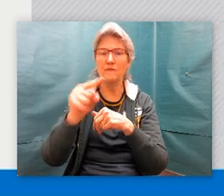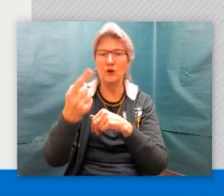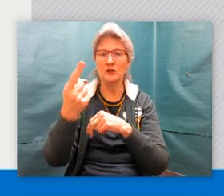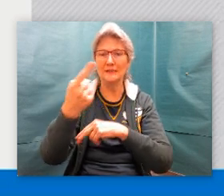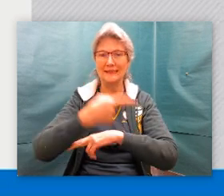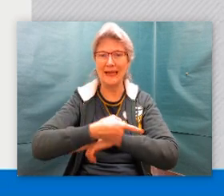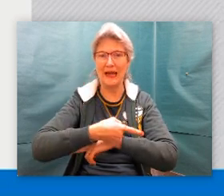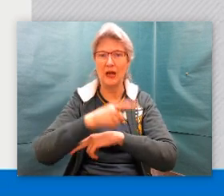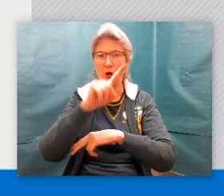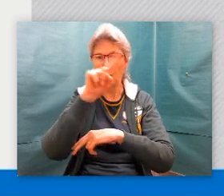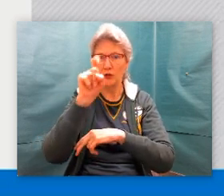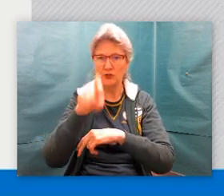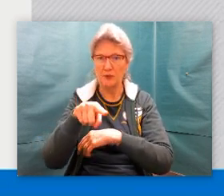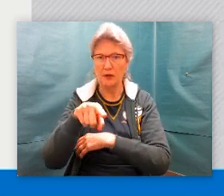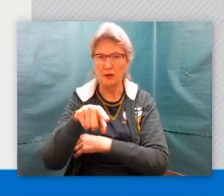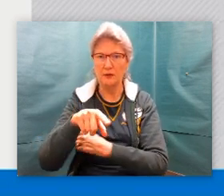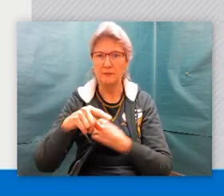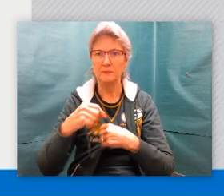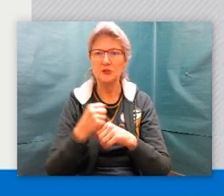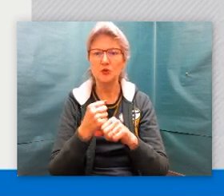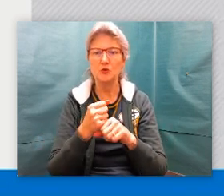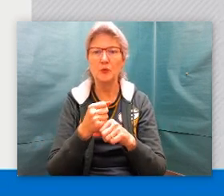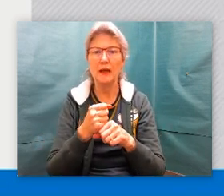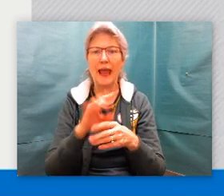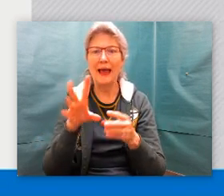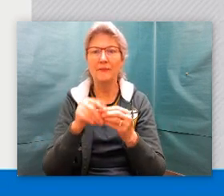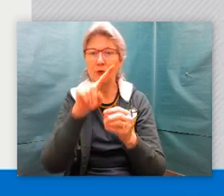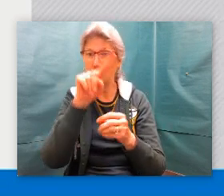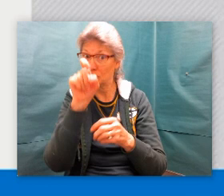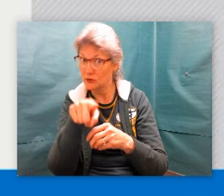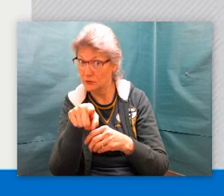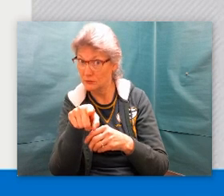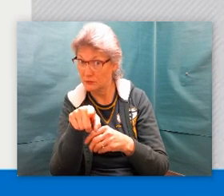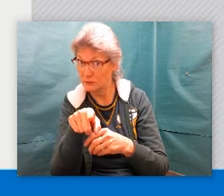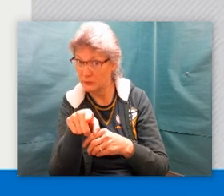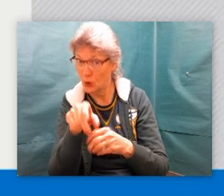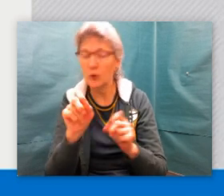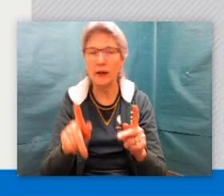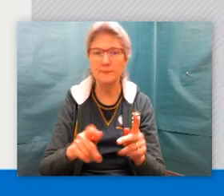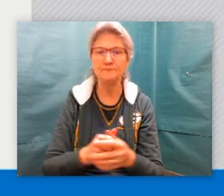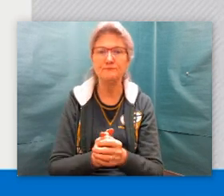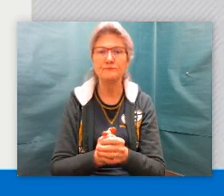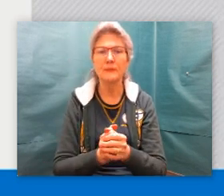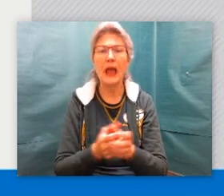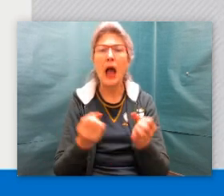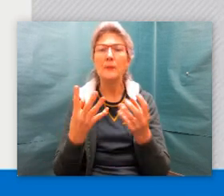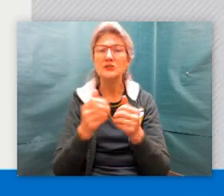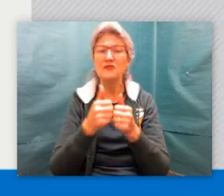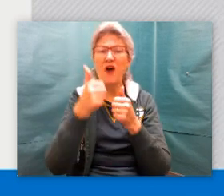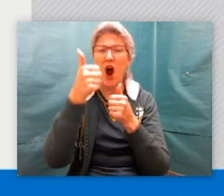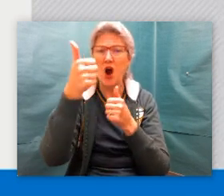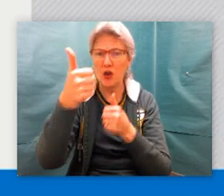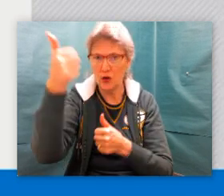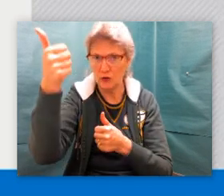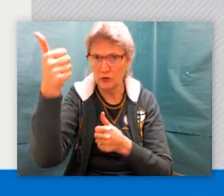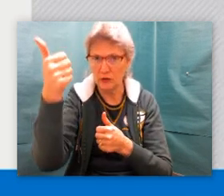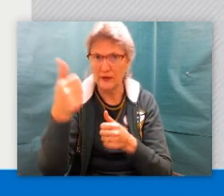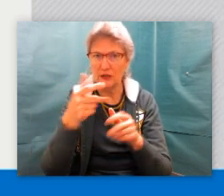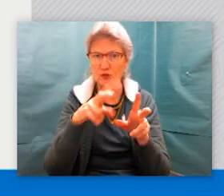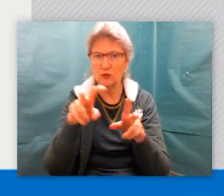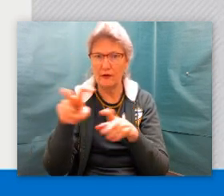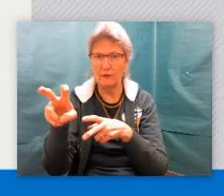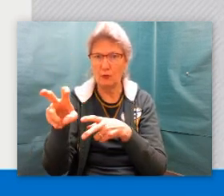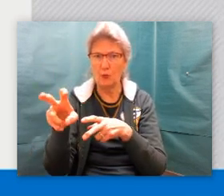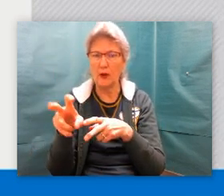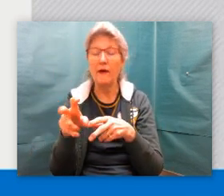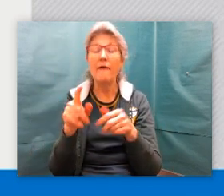So we want to make sure that we put that in there so we know it's a question. But beyond that too, what we want to do is we want to